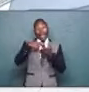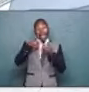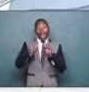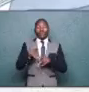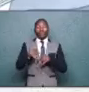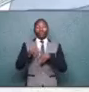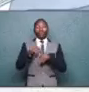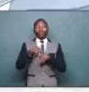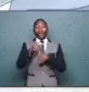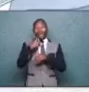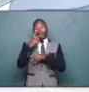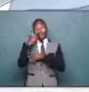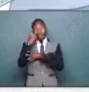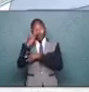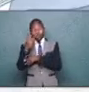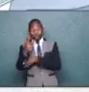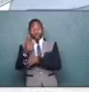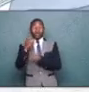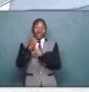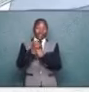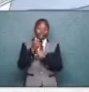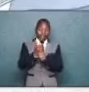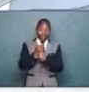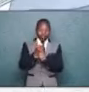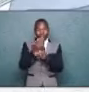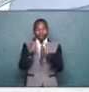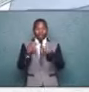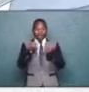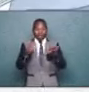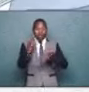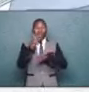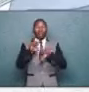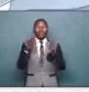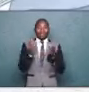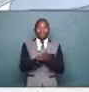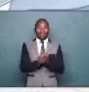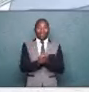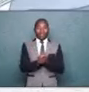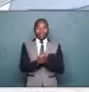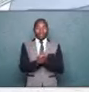be allowed to appreciate how the voter certificate is coming out,